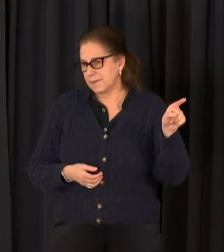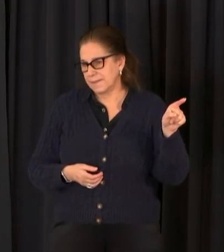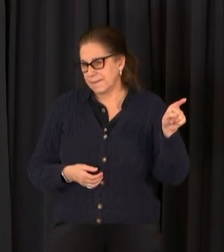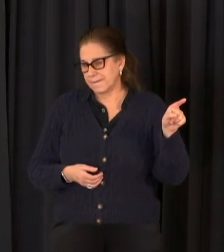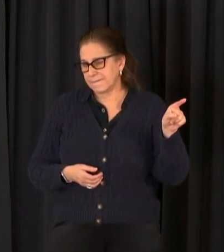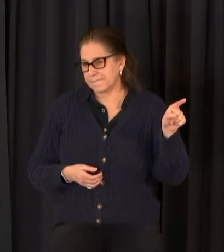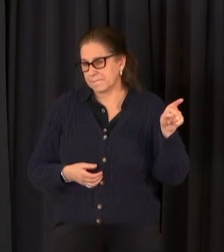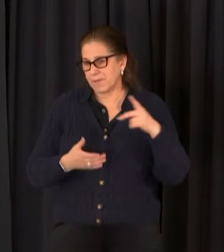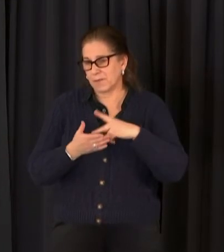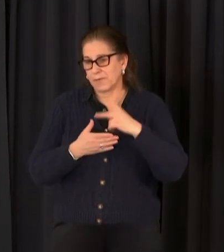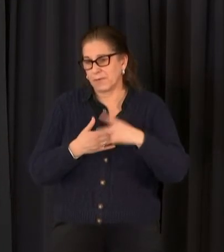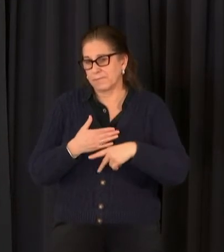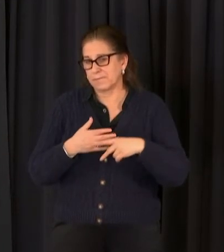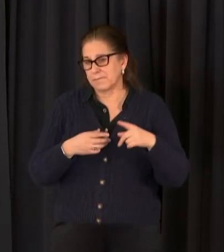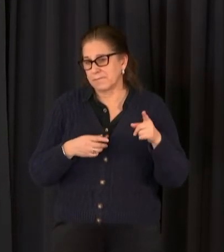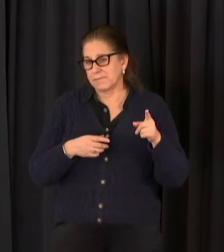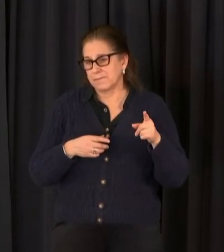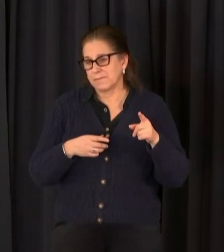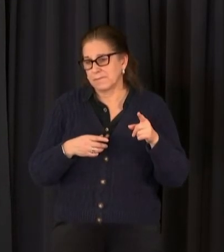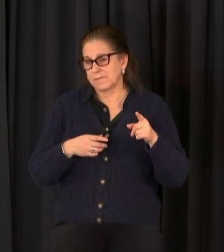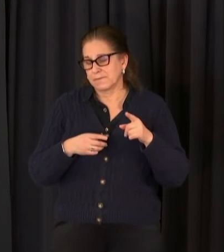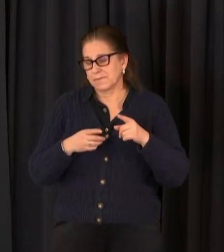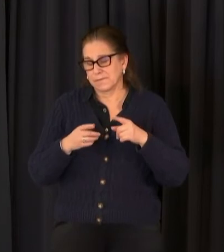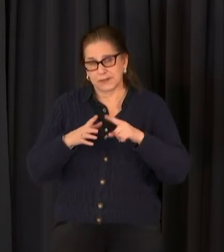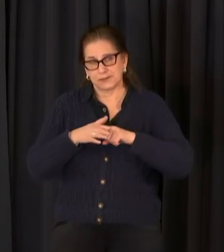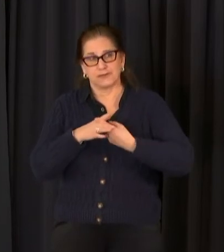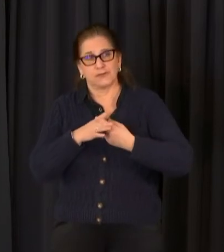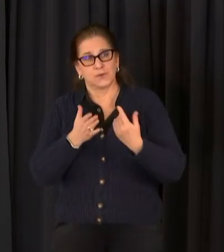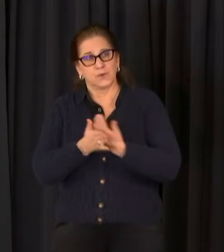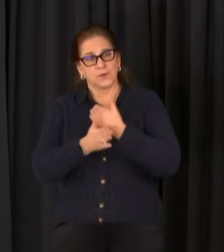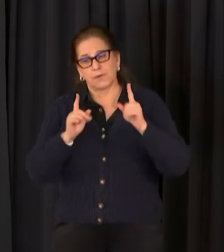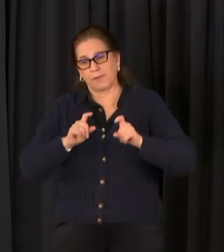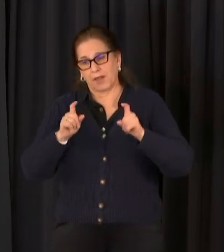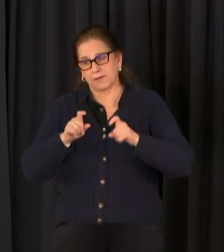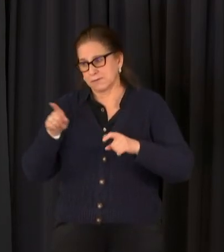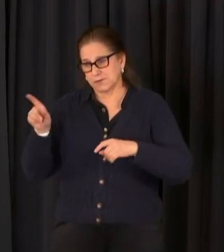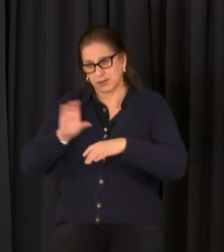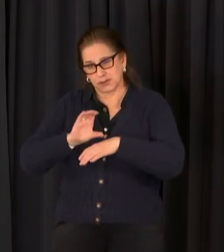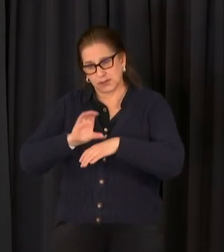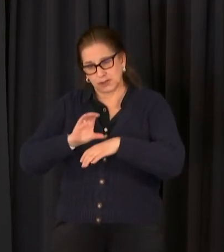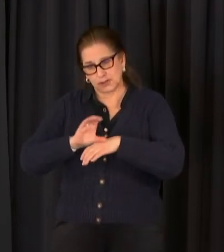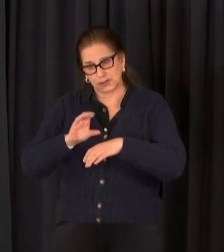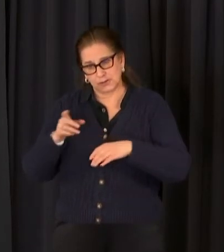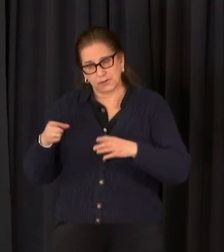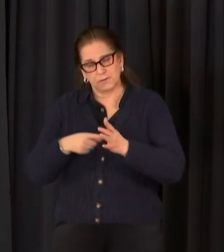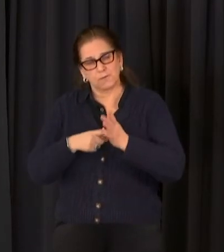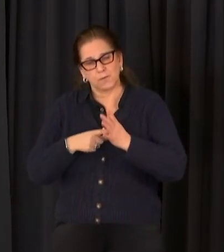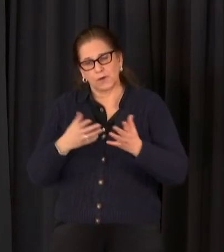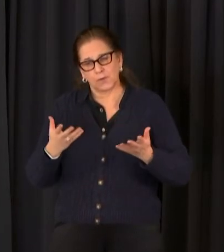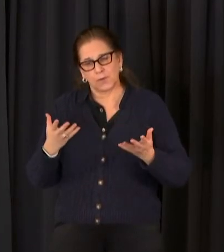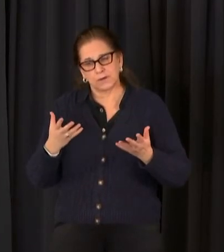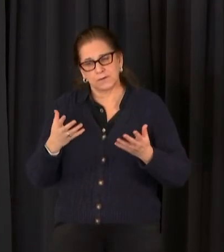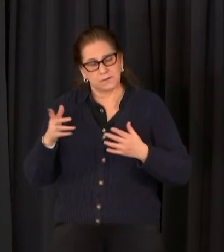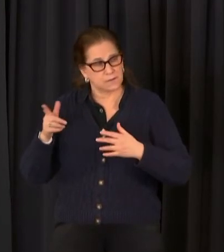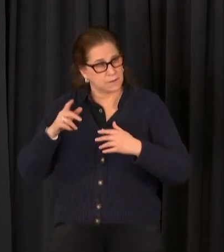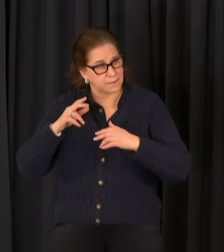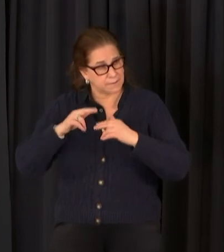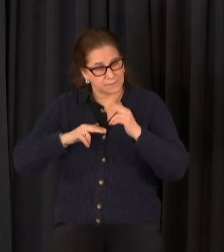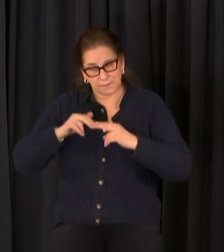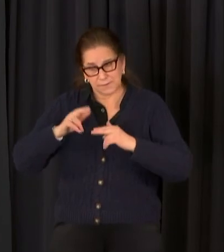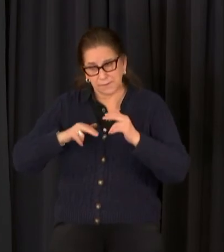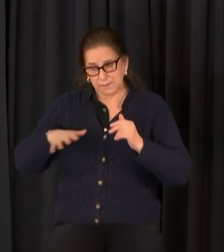program, the pilot program of working through the church, do these churches require particular facilities in